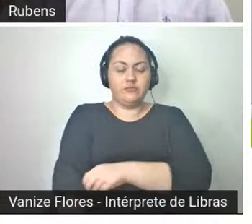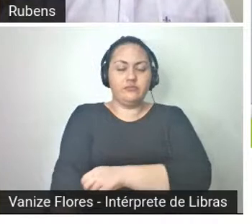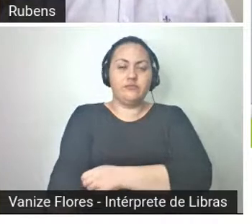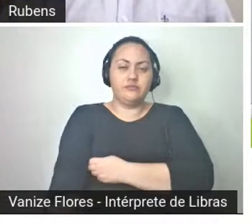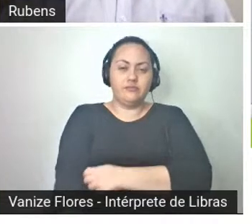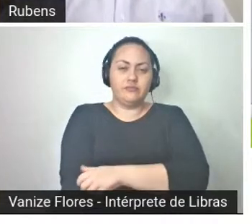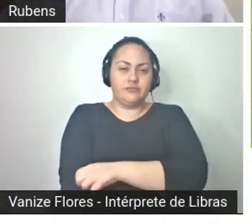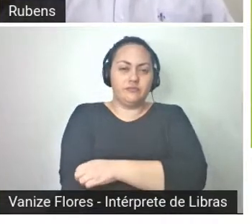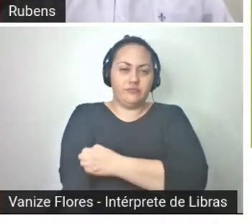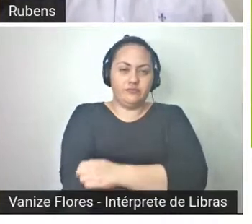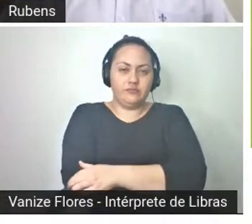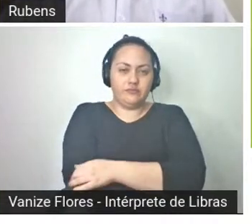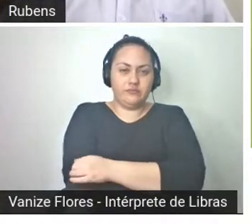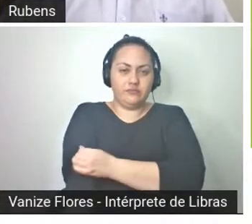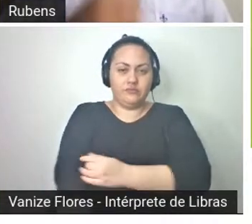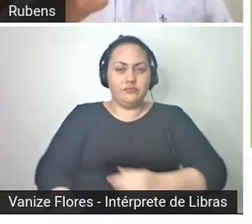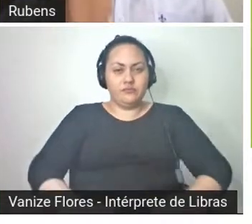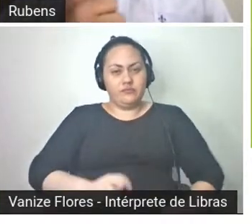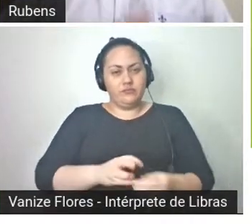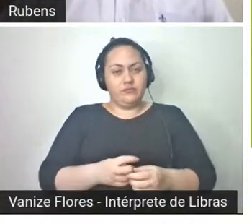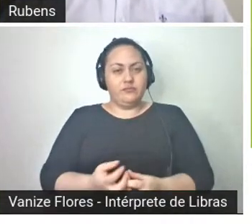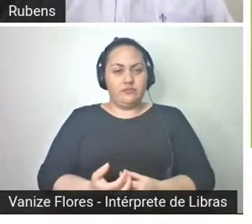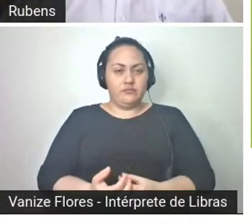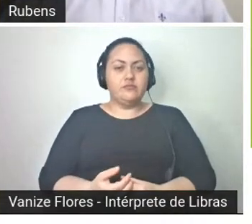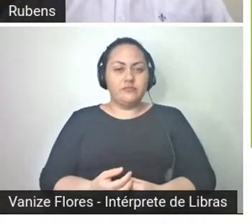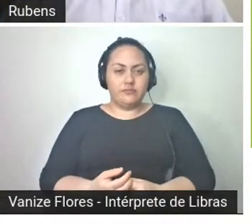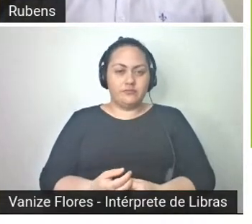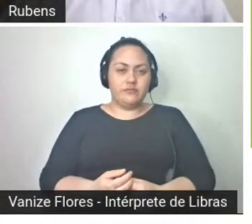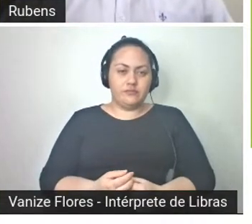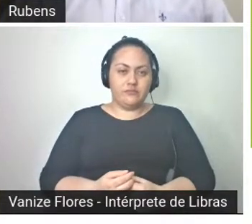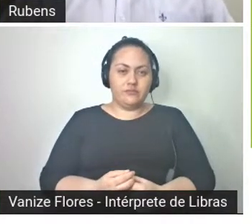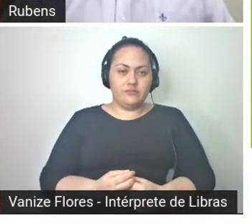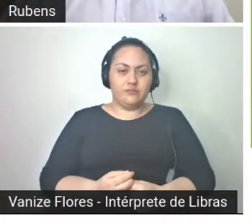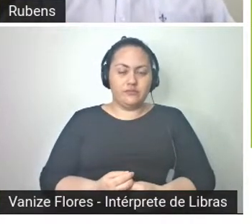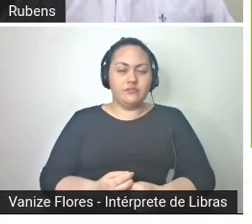enrolled in the public sector in Brazil, 81%, in the United States, 90%.